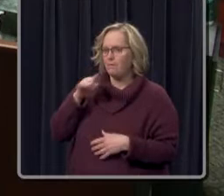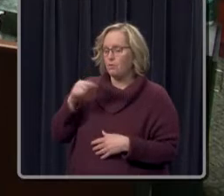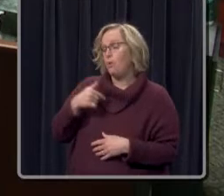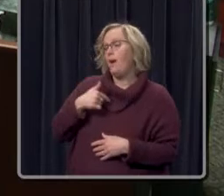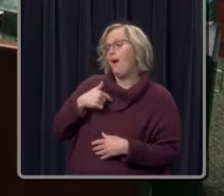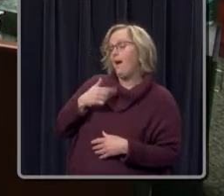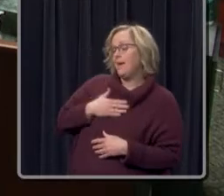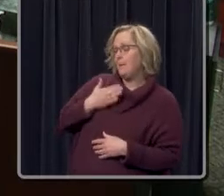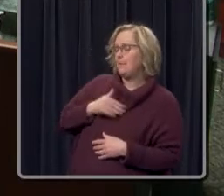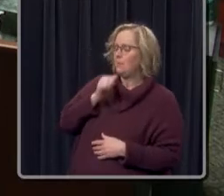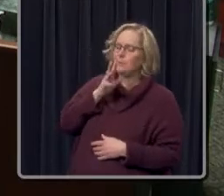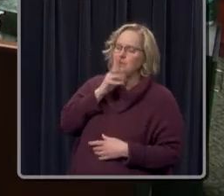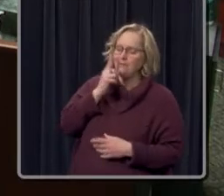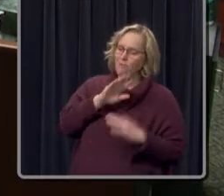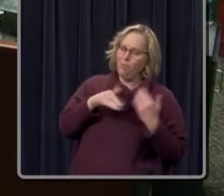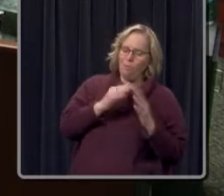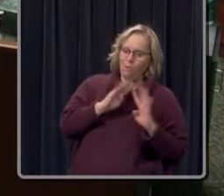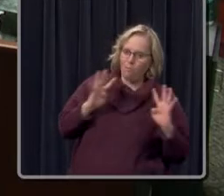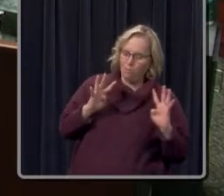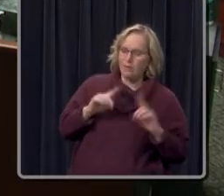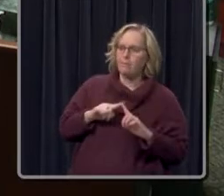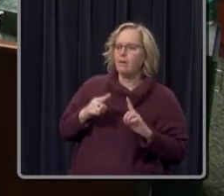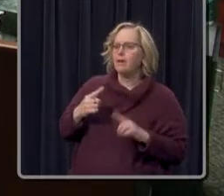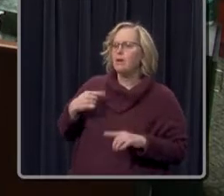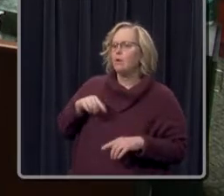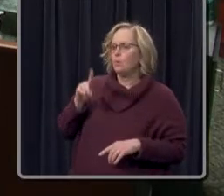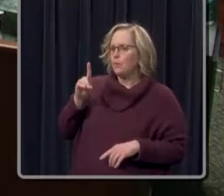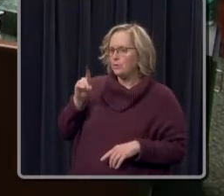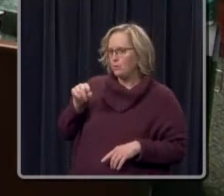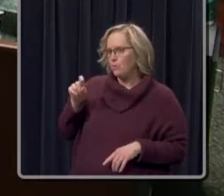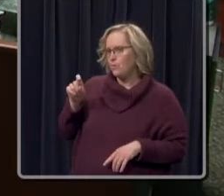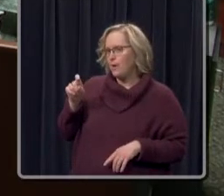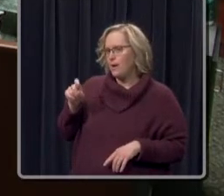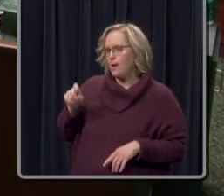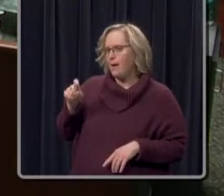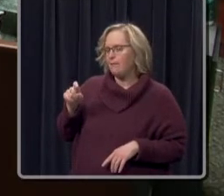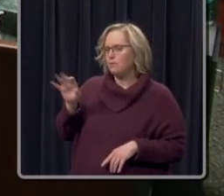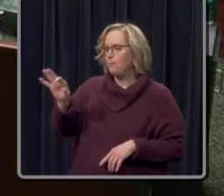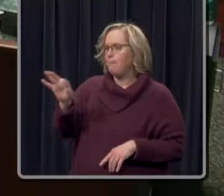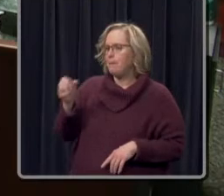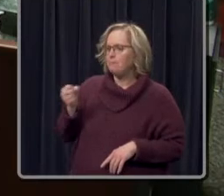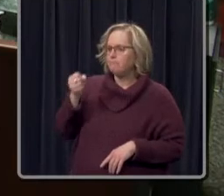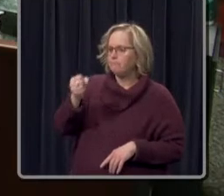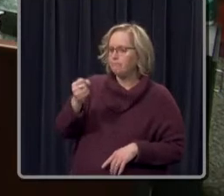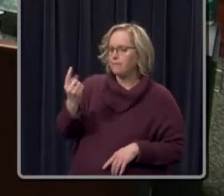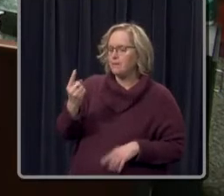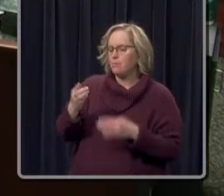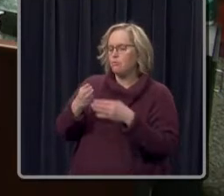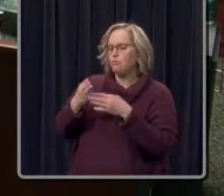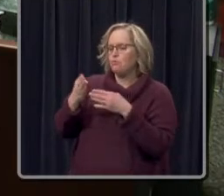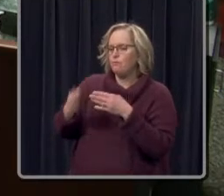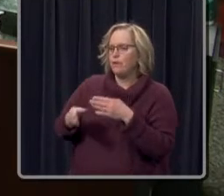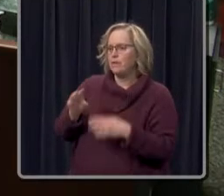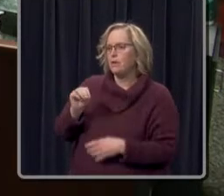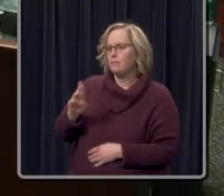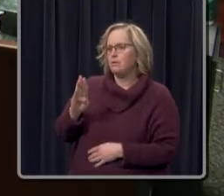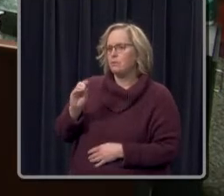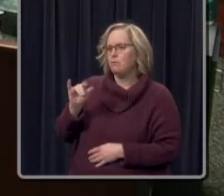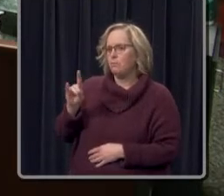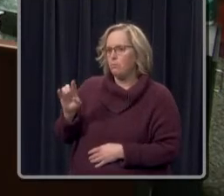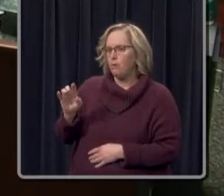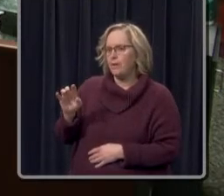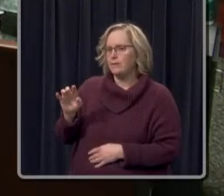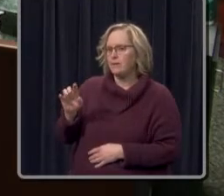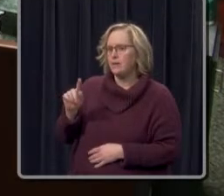won't speak for the board. But we do have to appoint someone to finish out Mr. Boyd's term on